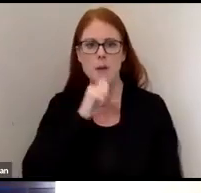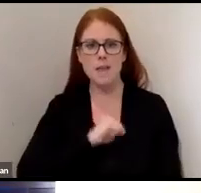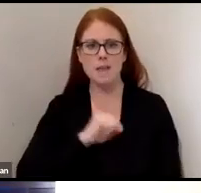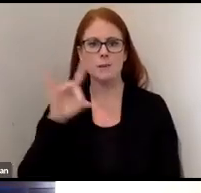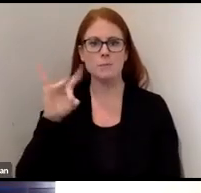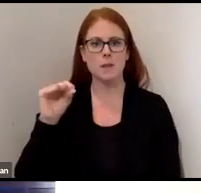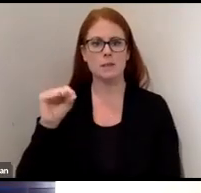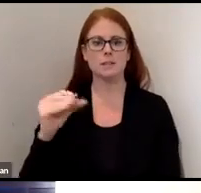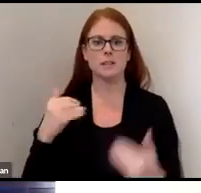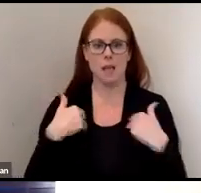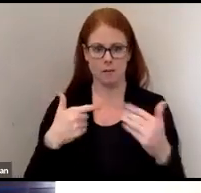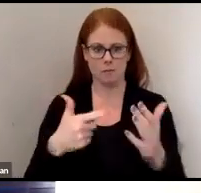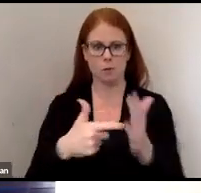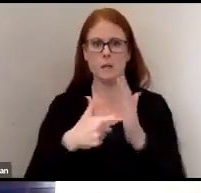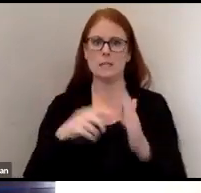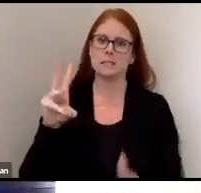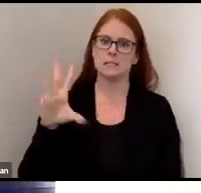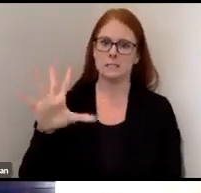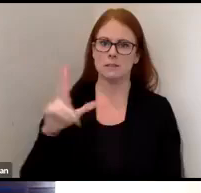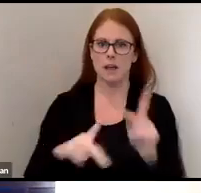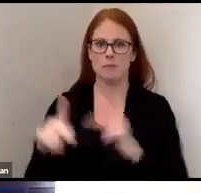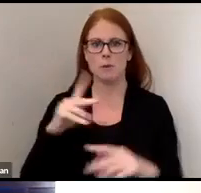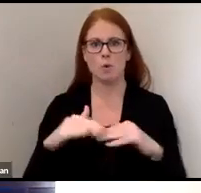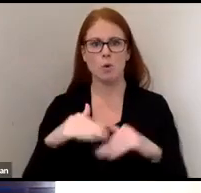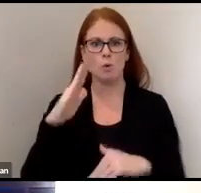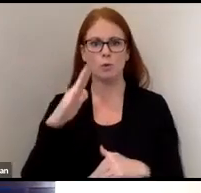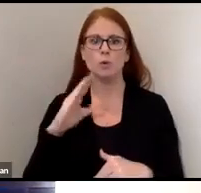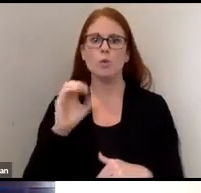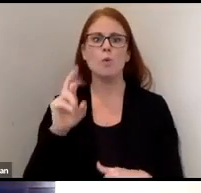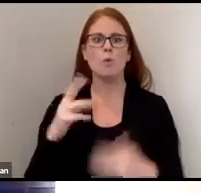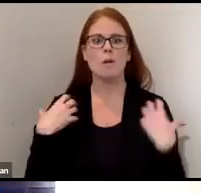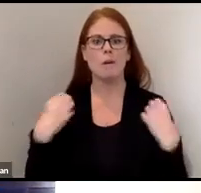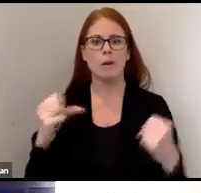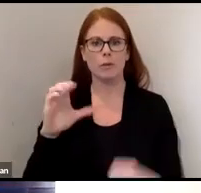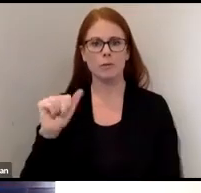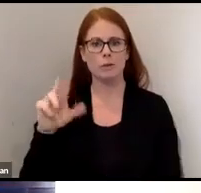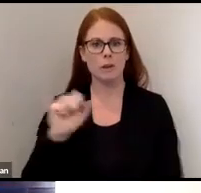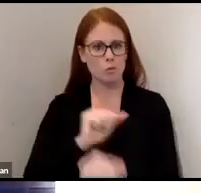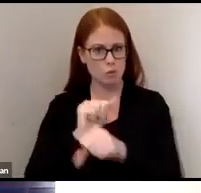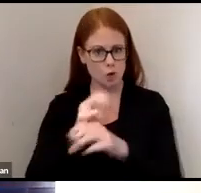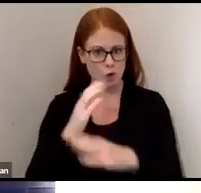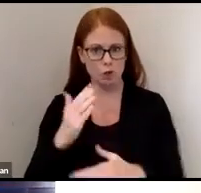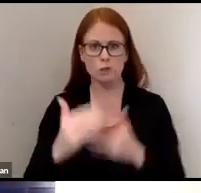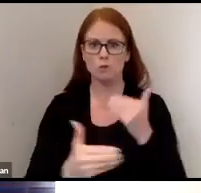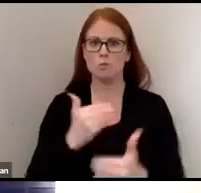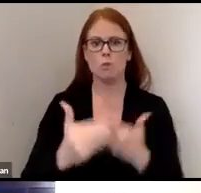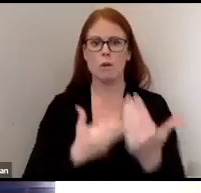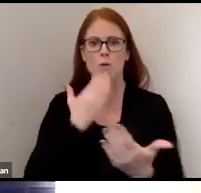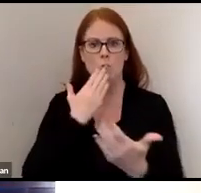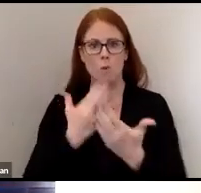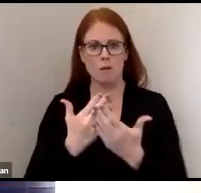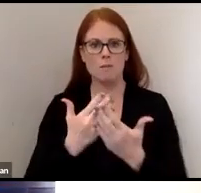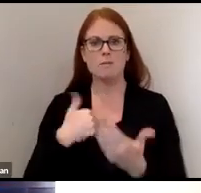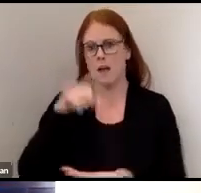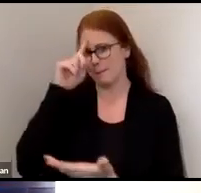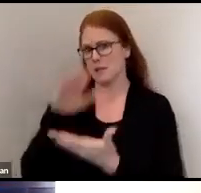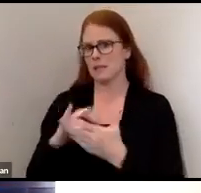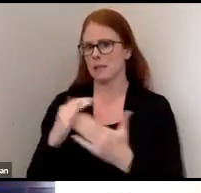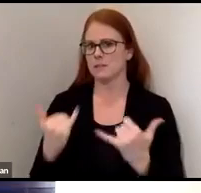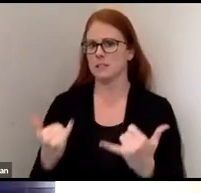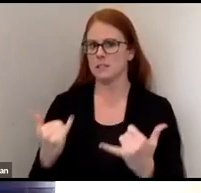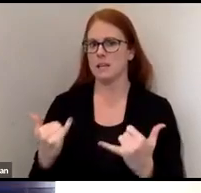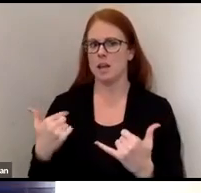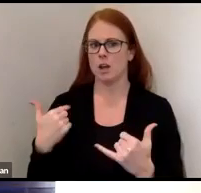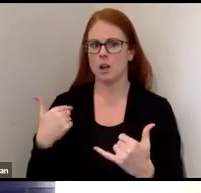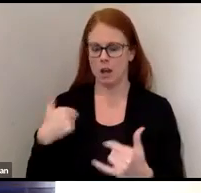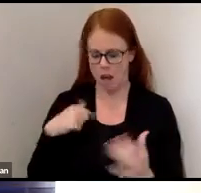of people that are 65 plus and healthcare workers, that also went very well. I believe today we gave out, I'm